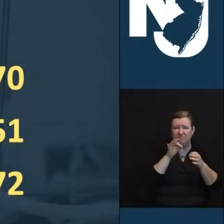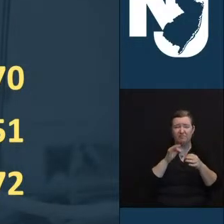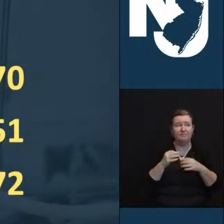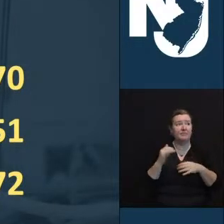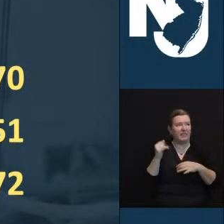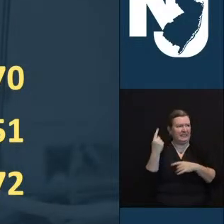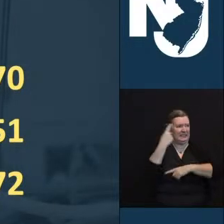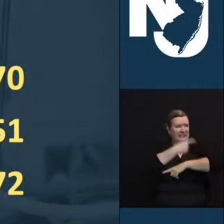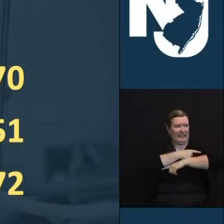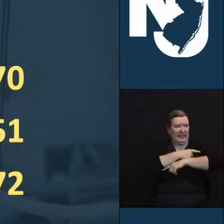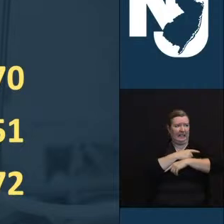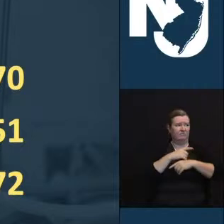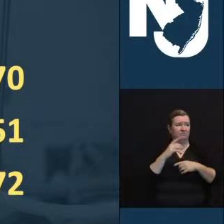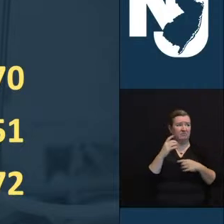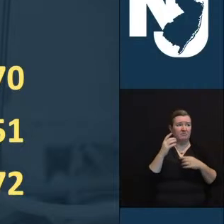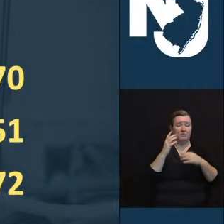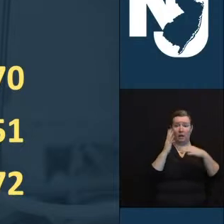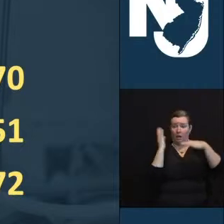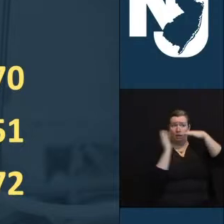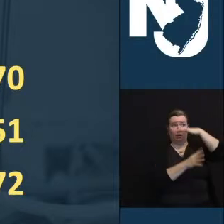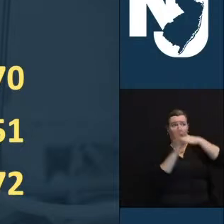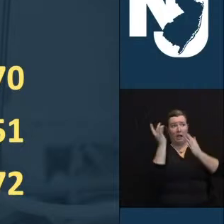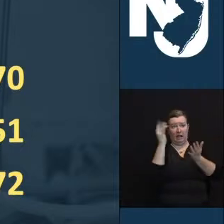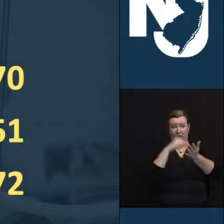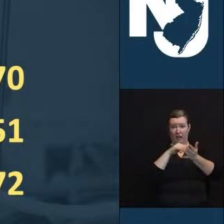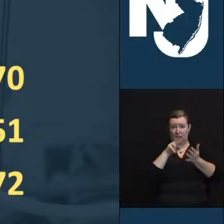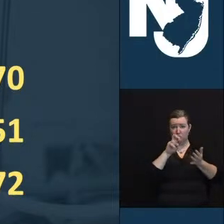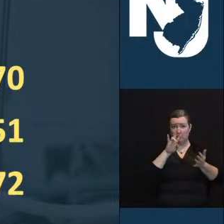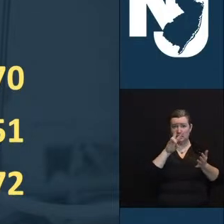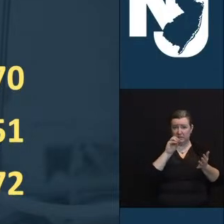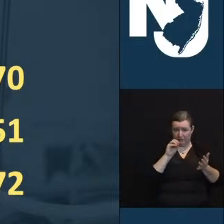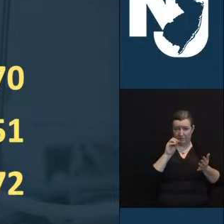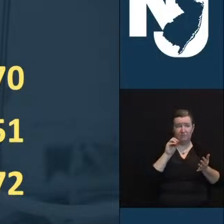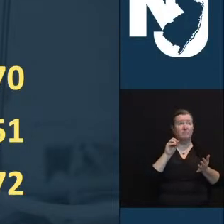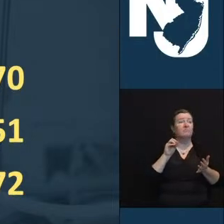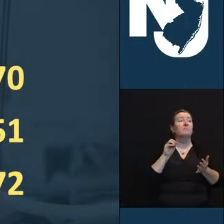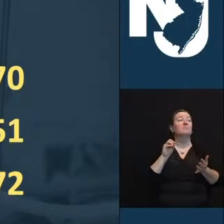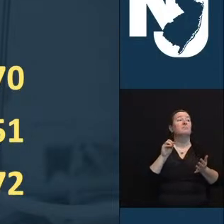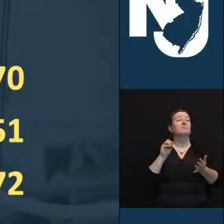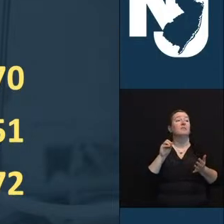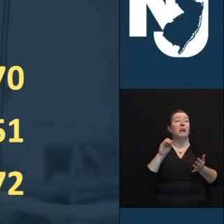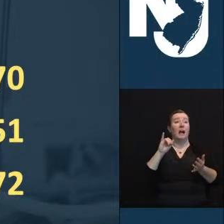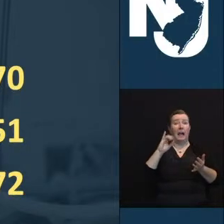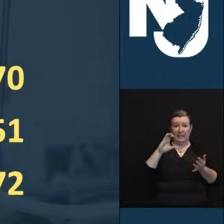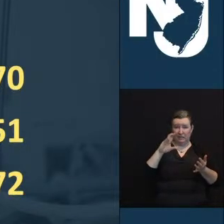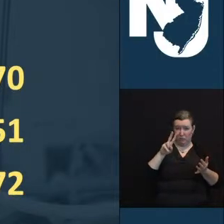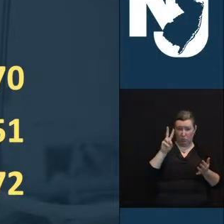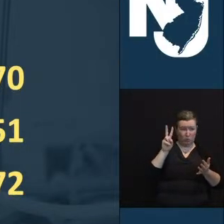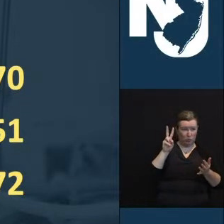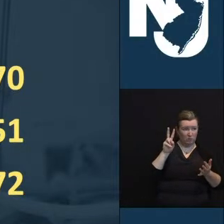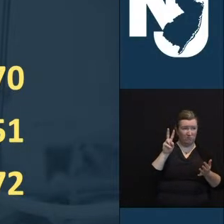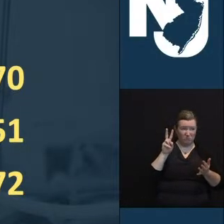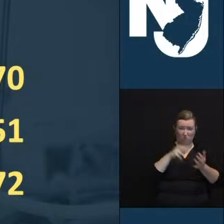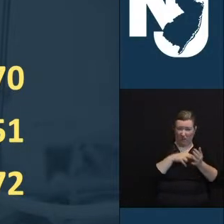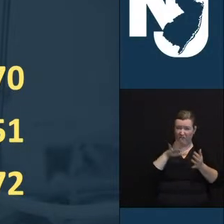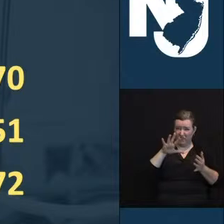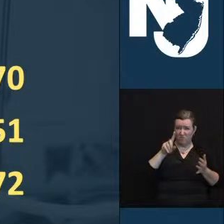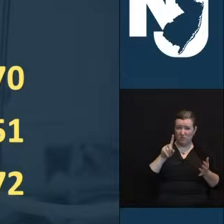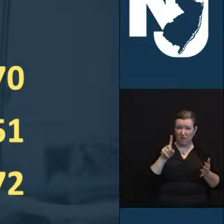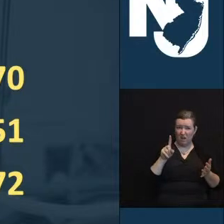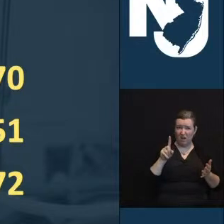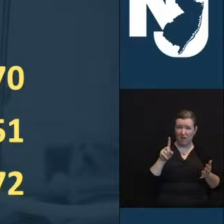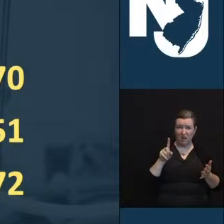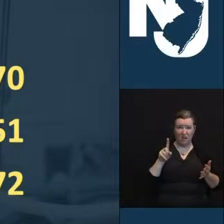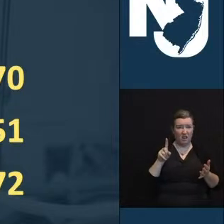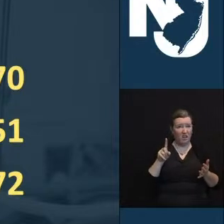8,270 patients were being treated in total, with 2,051 of them in an ICU bed, and